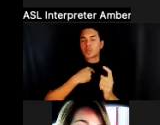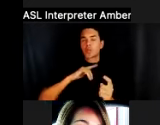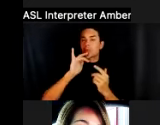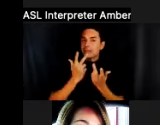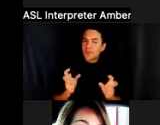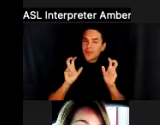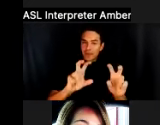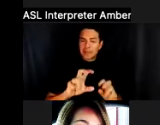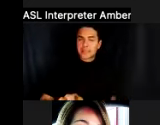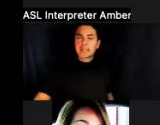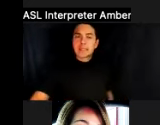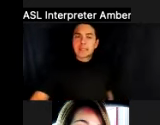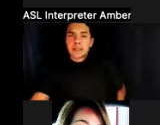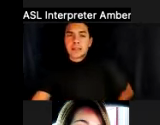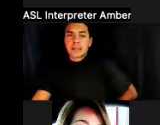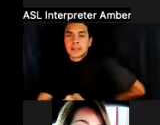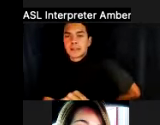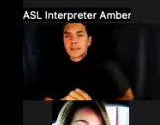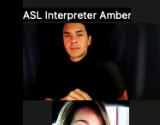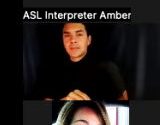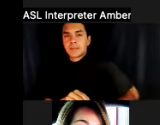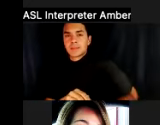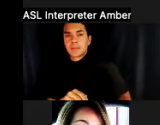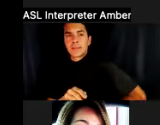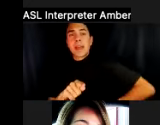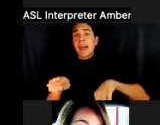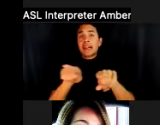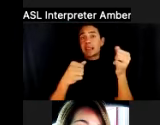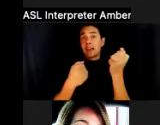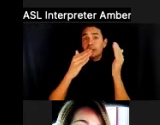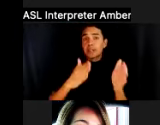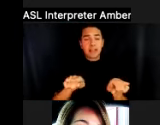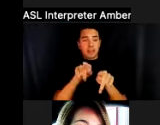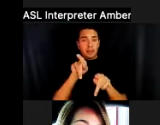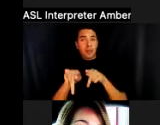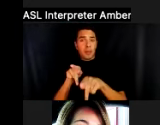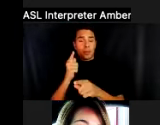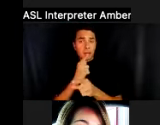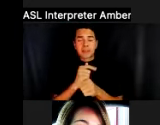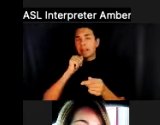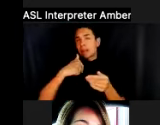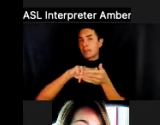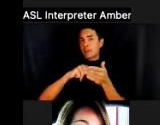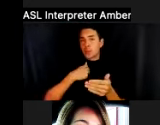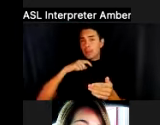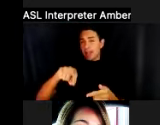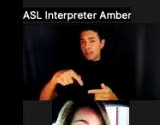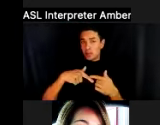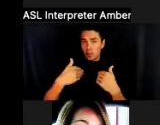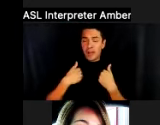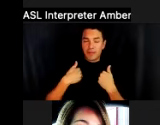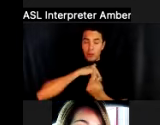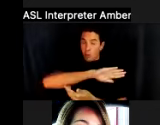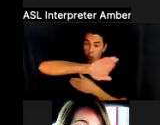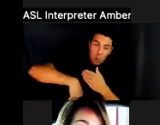in as advocates and as people. So that doesn't mean that we have to have all the experience,